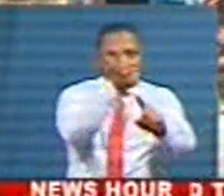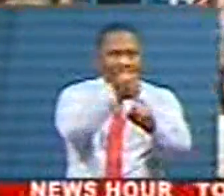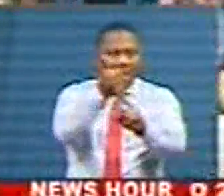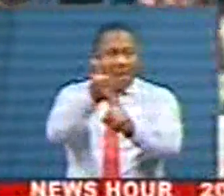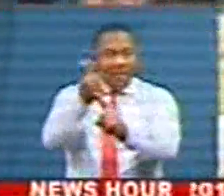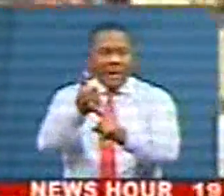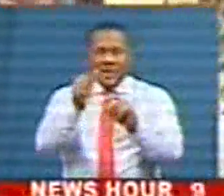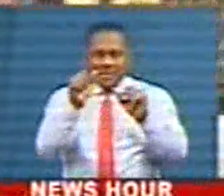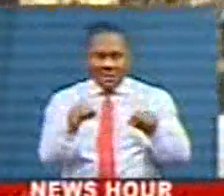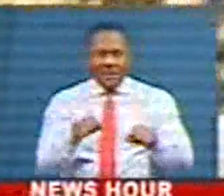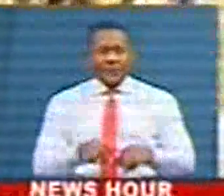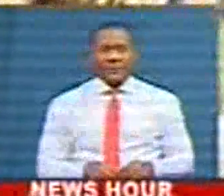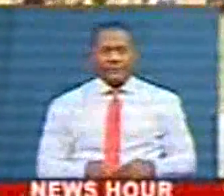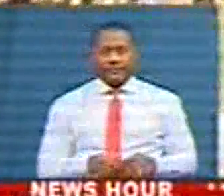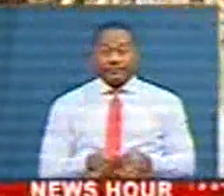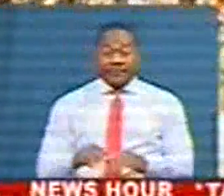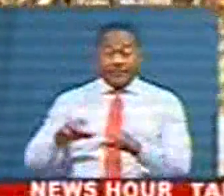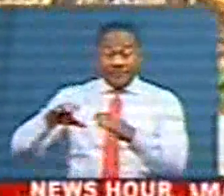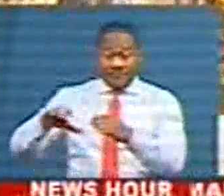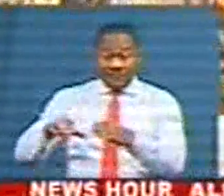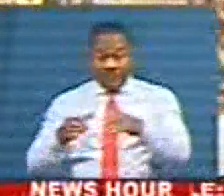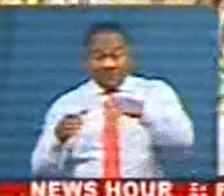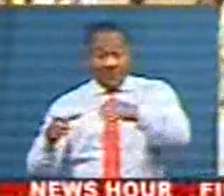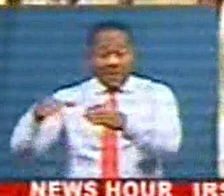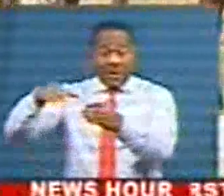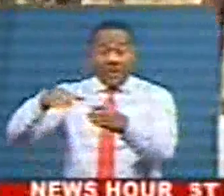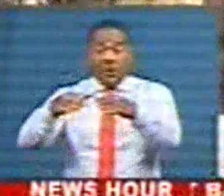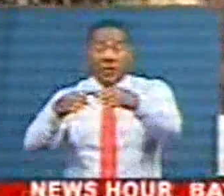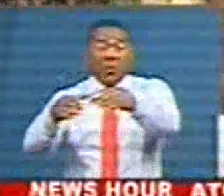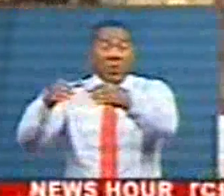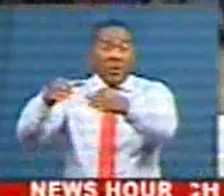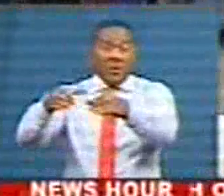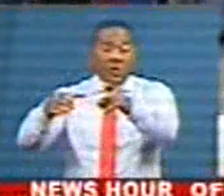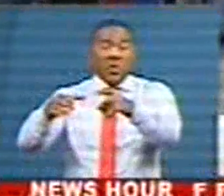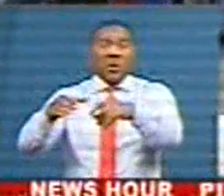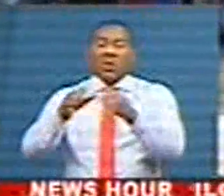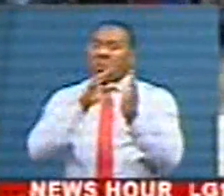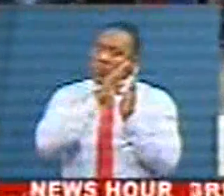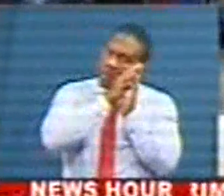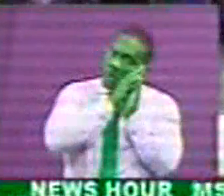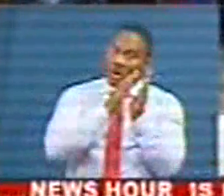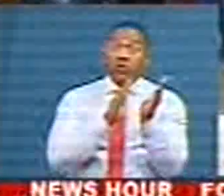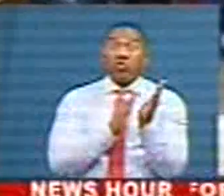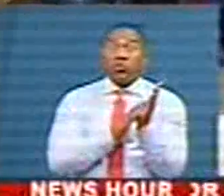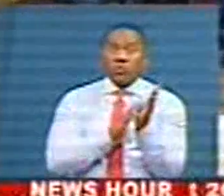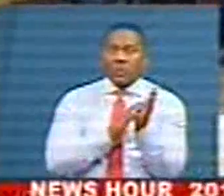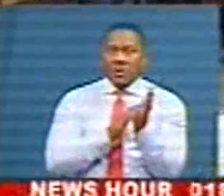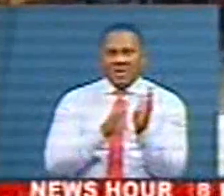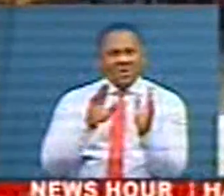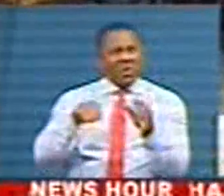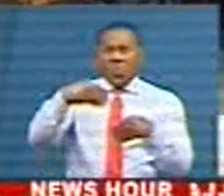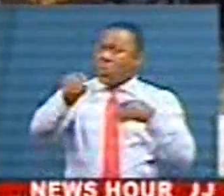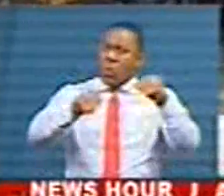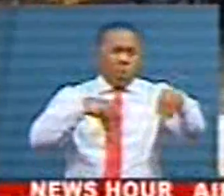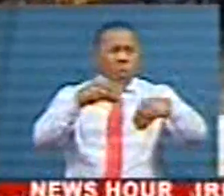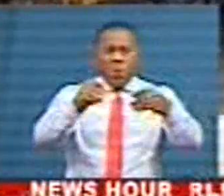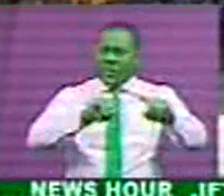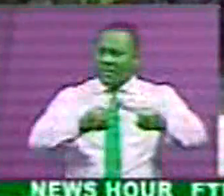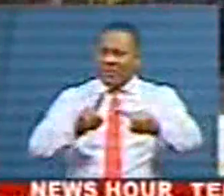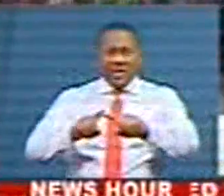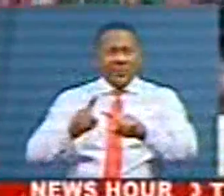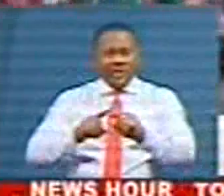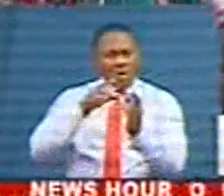The delegation then proceeded to the Akyem Awisa Presbyterian Boarding School, where learning materials were donated to the schools in the